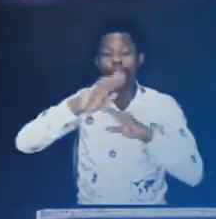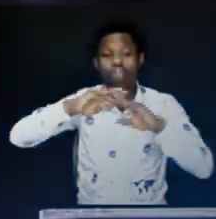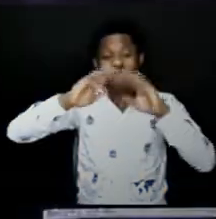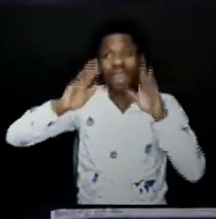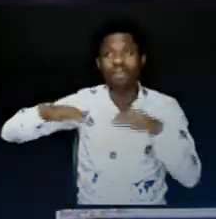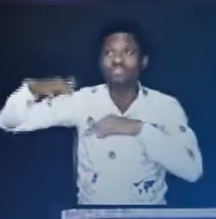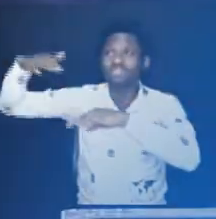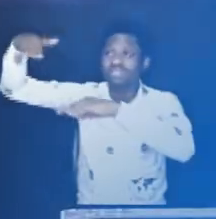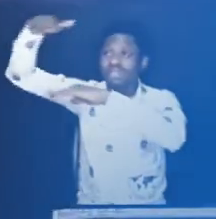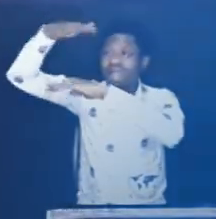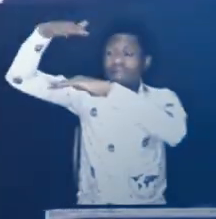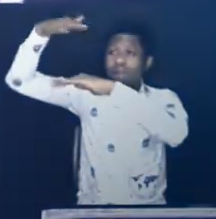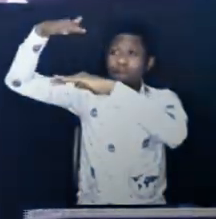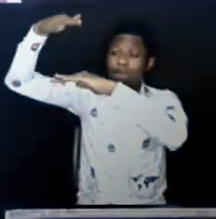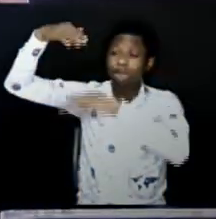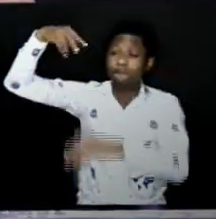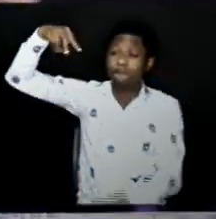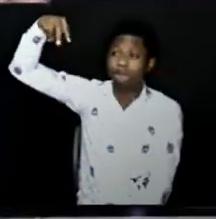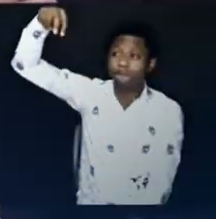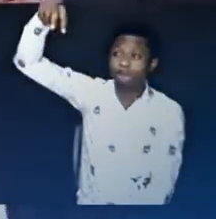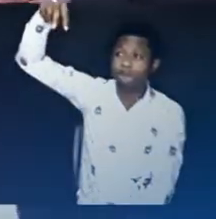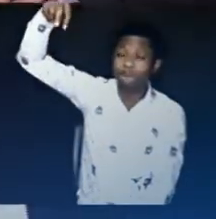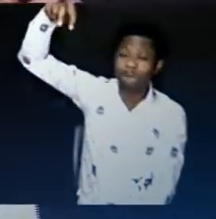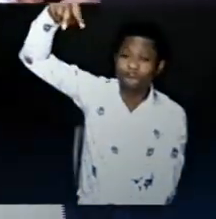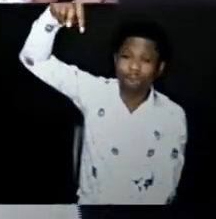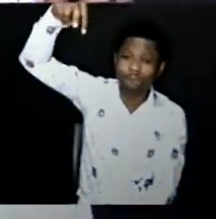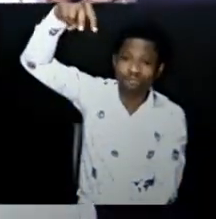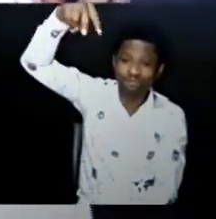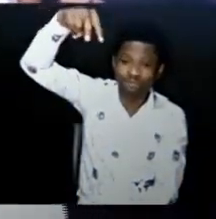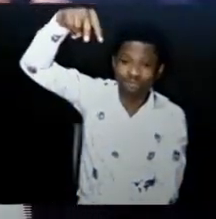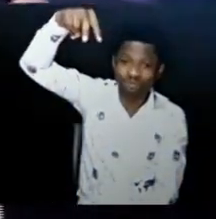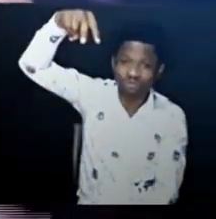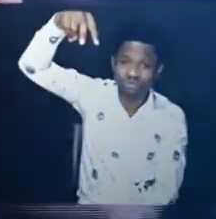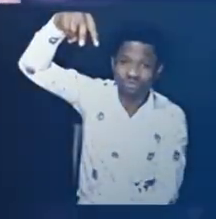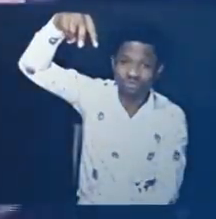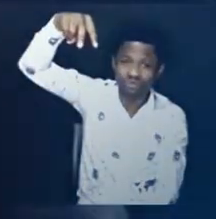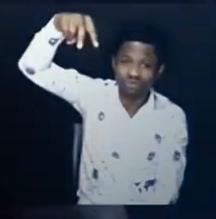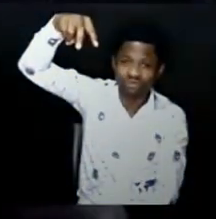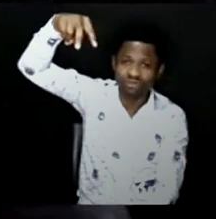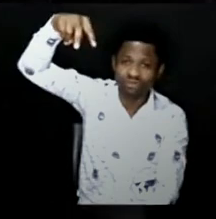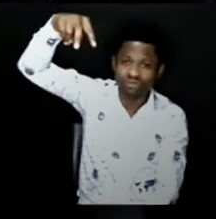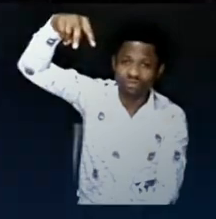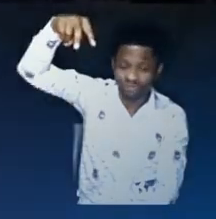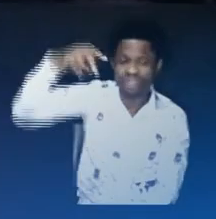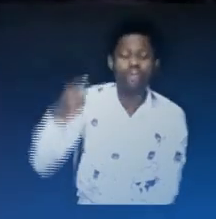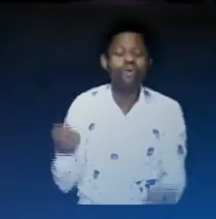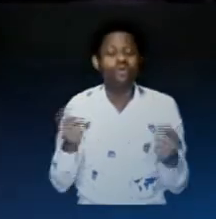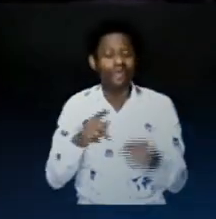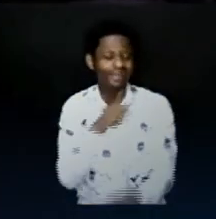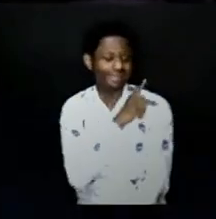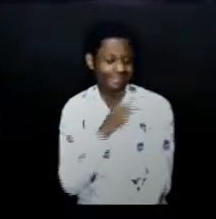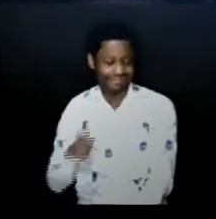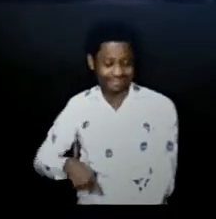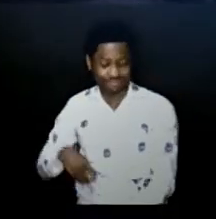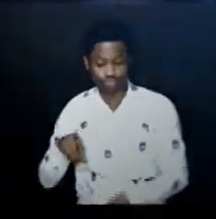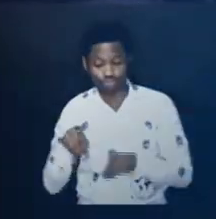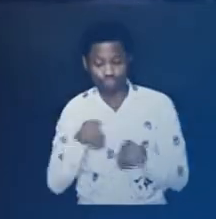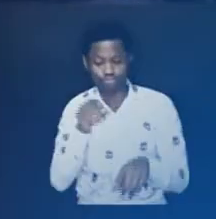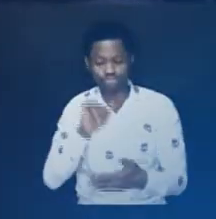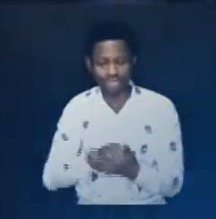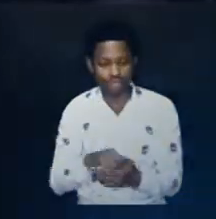house. See, the kings do that because they are surveying the land.